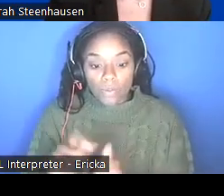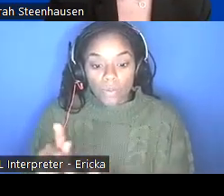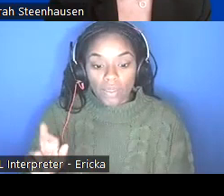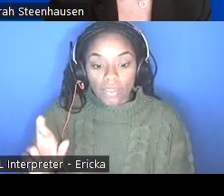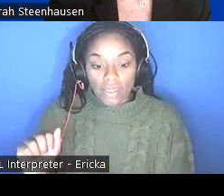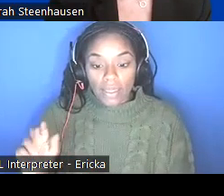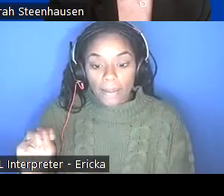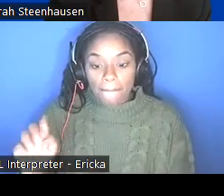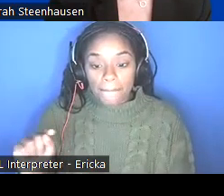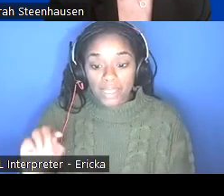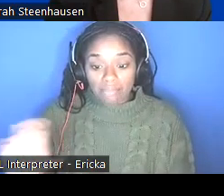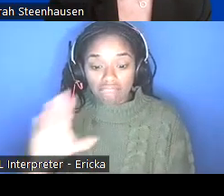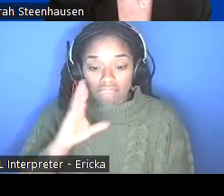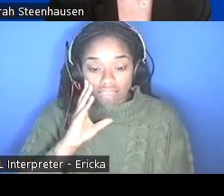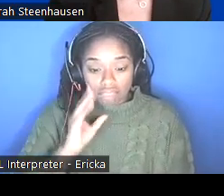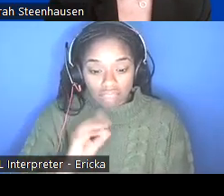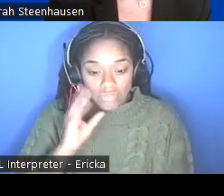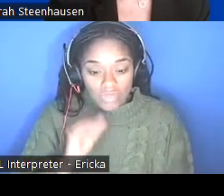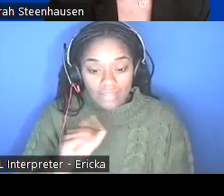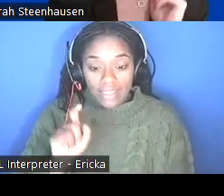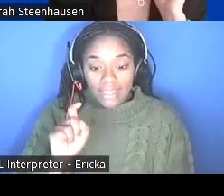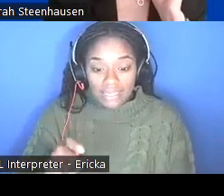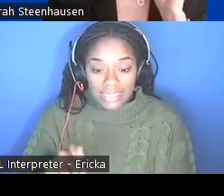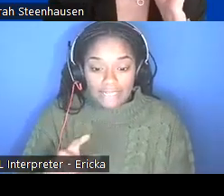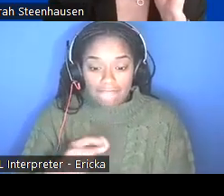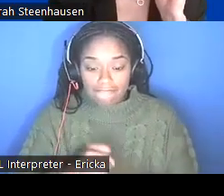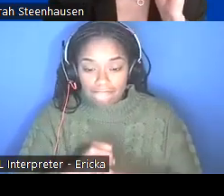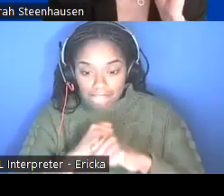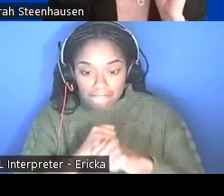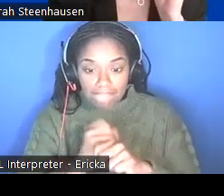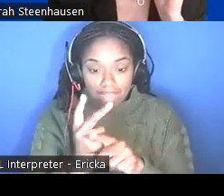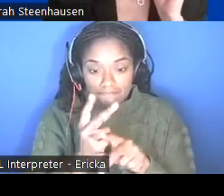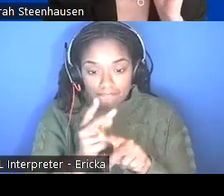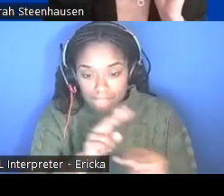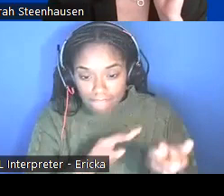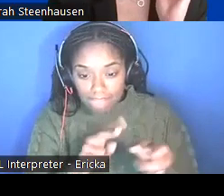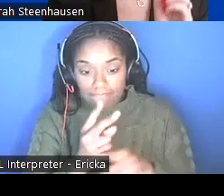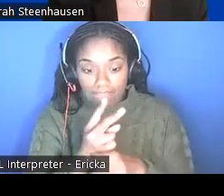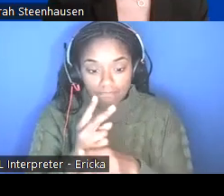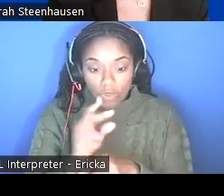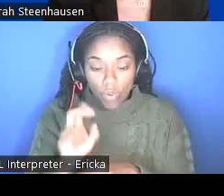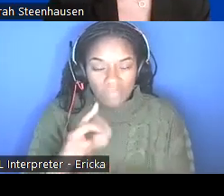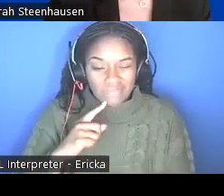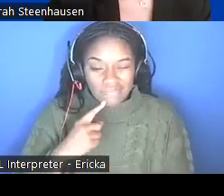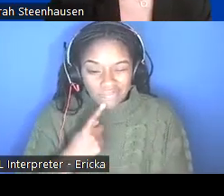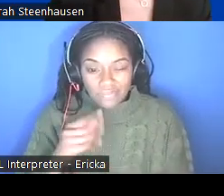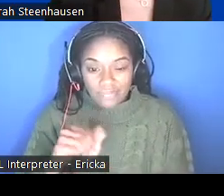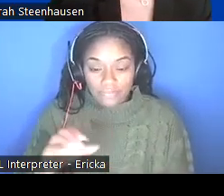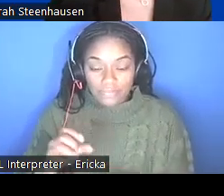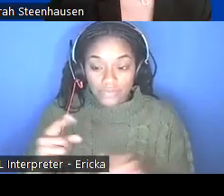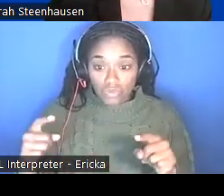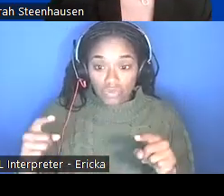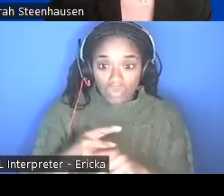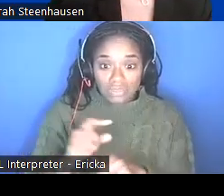need and/or protective supervision or who have chronic care, complex chronic care